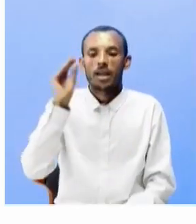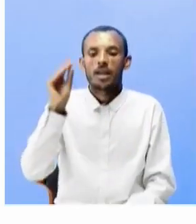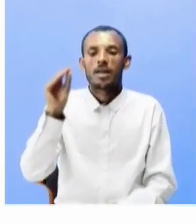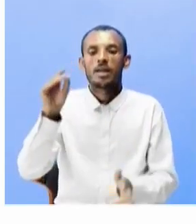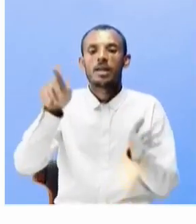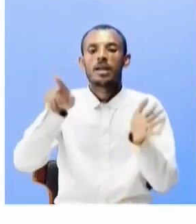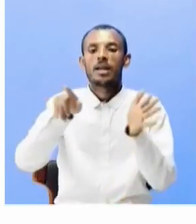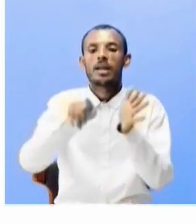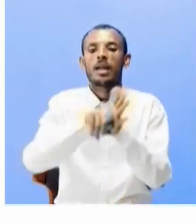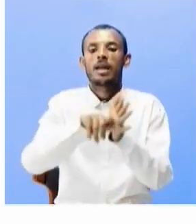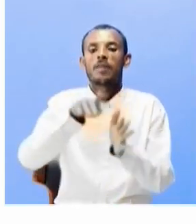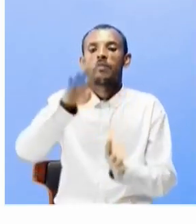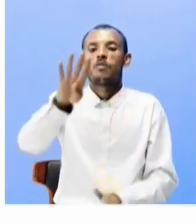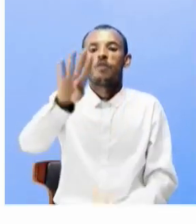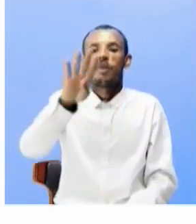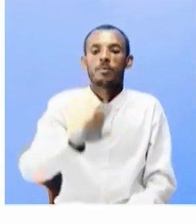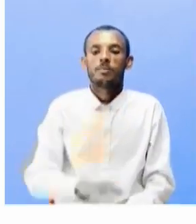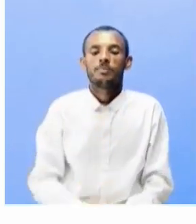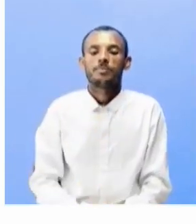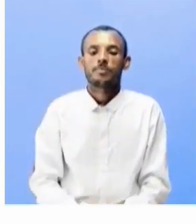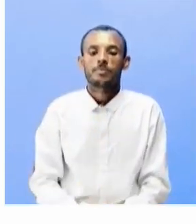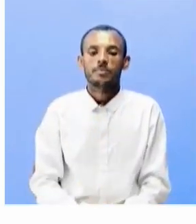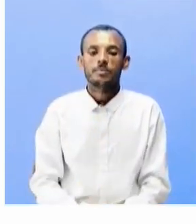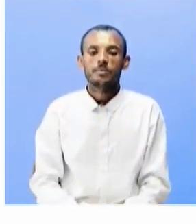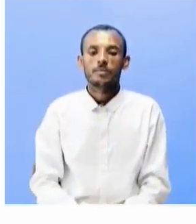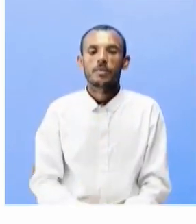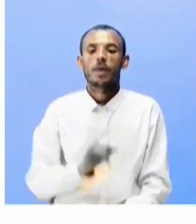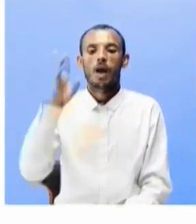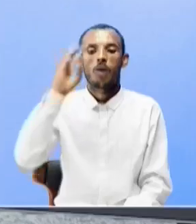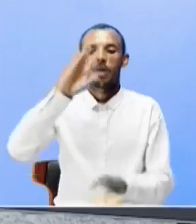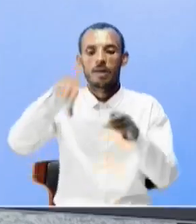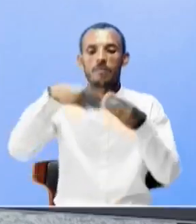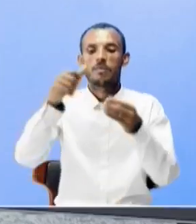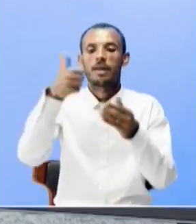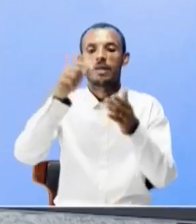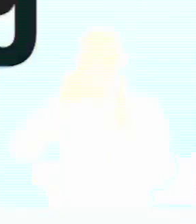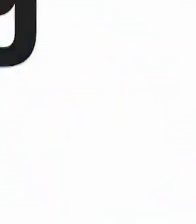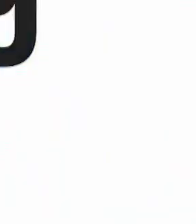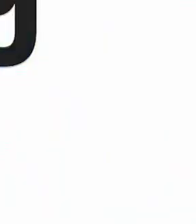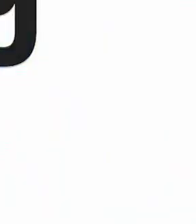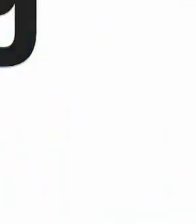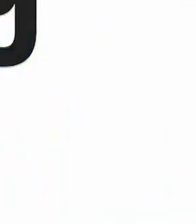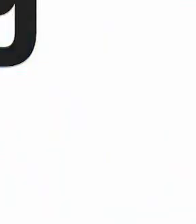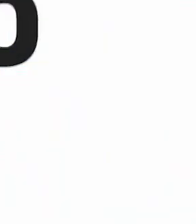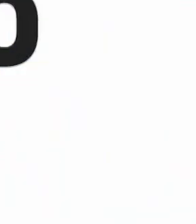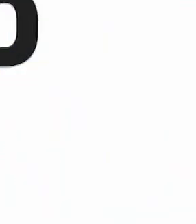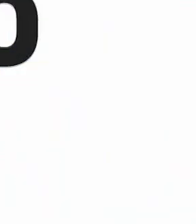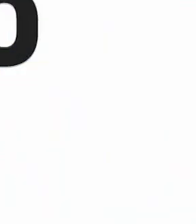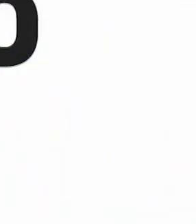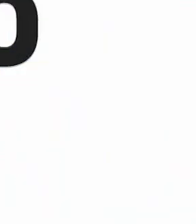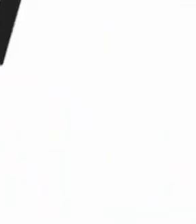negative 4. I'll give you 10 seconds for this.